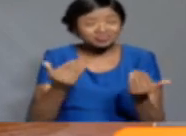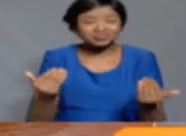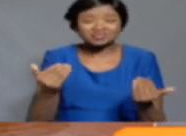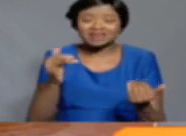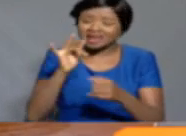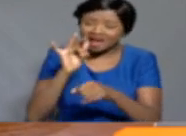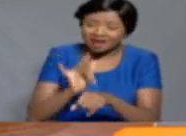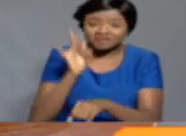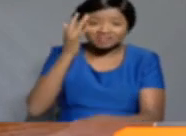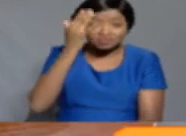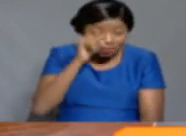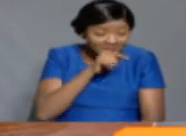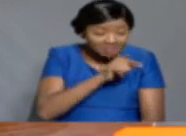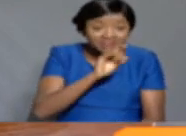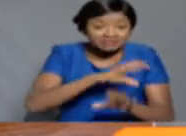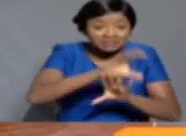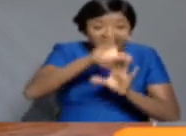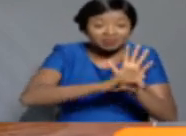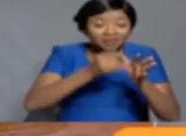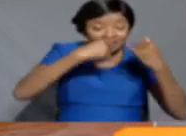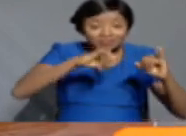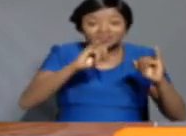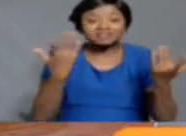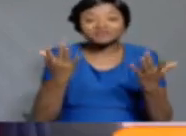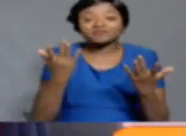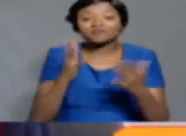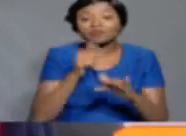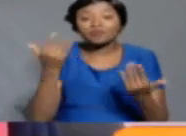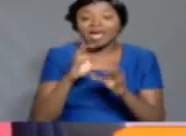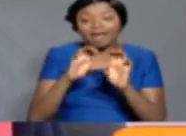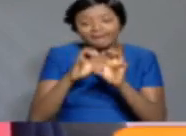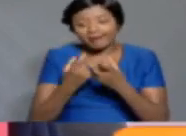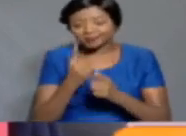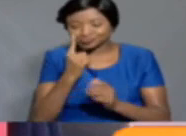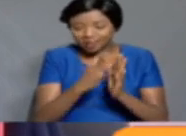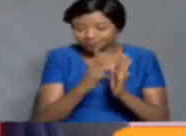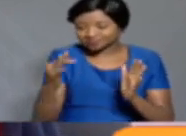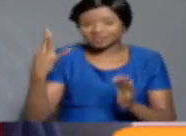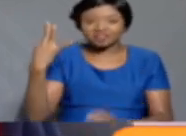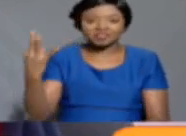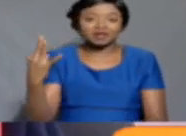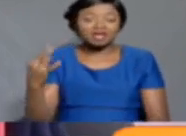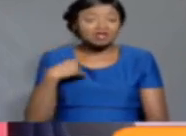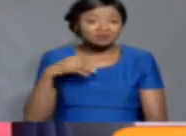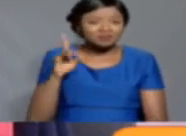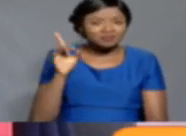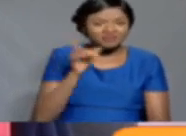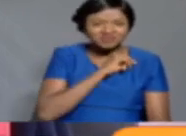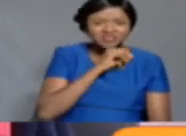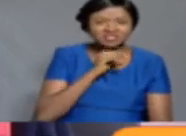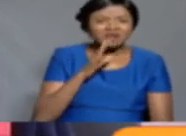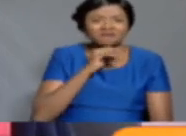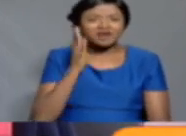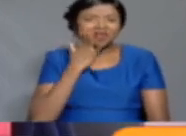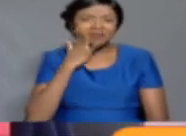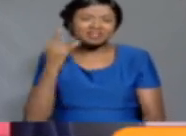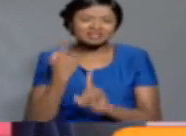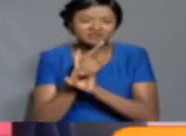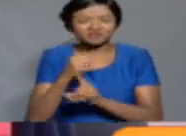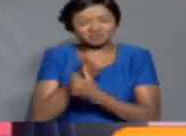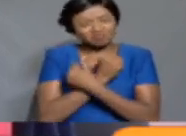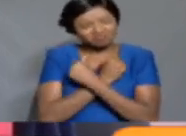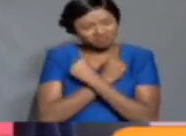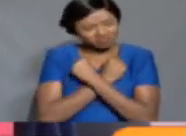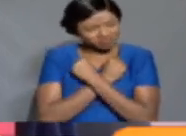being implemented from grade 1 to 3. Hawa watoto wako shuleni wanasoma. And you hear from some parents that they love the fact that they're more involved in